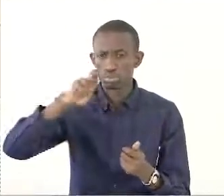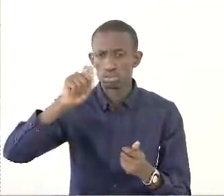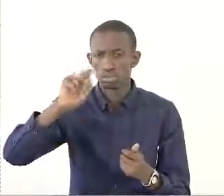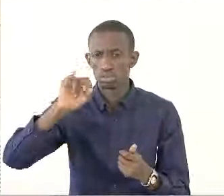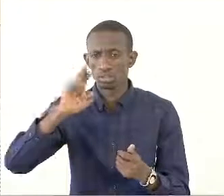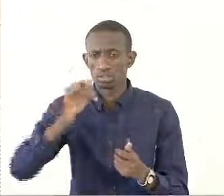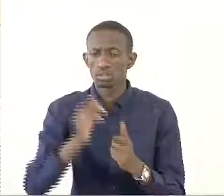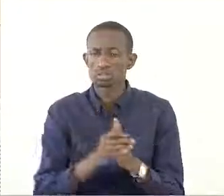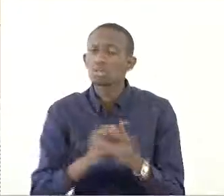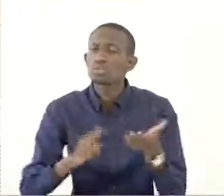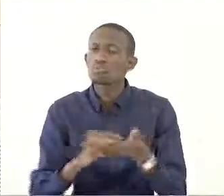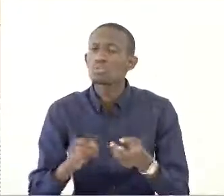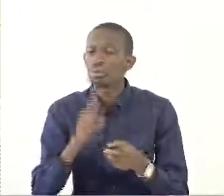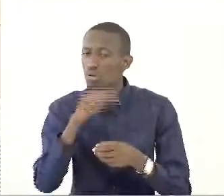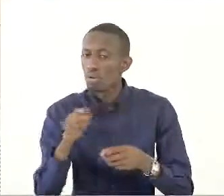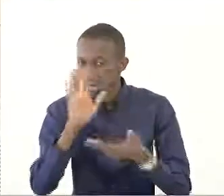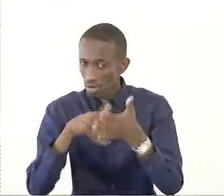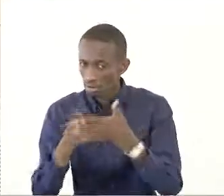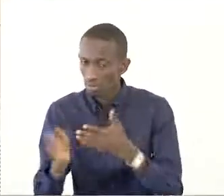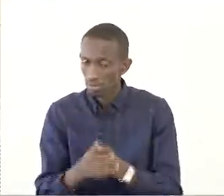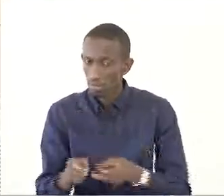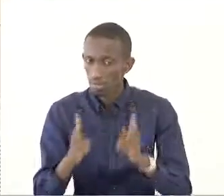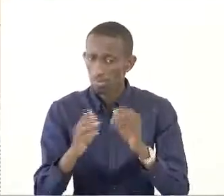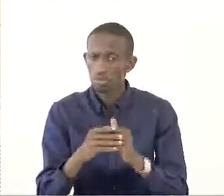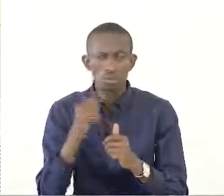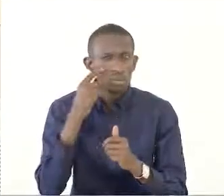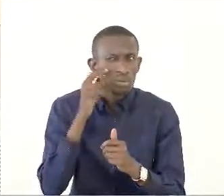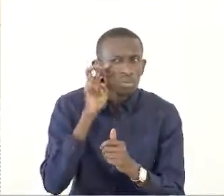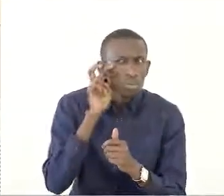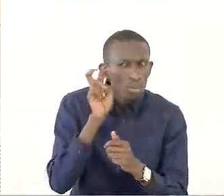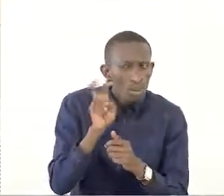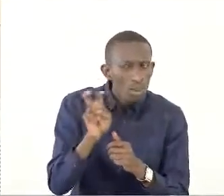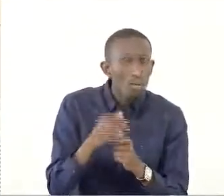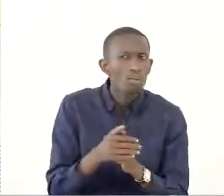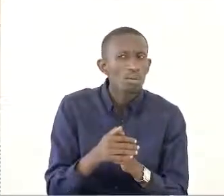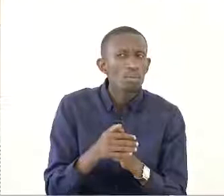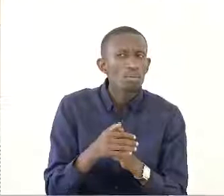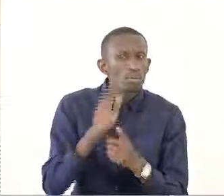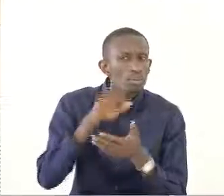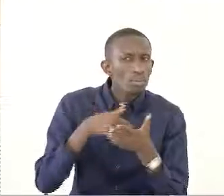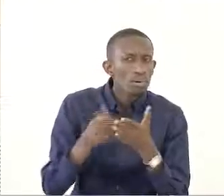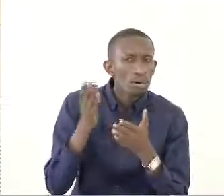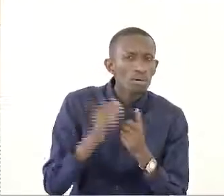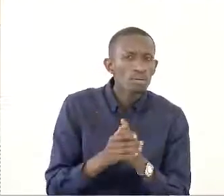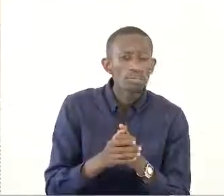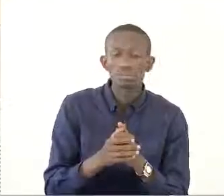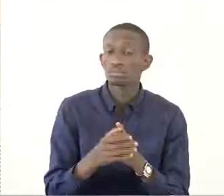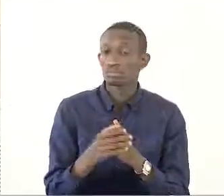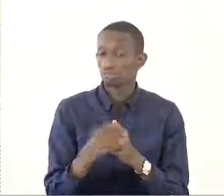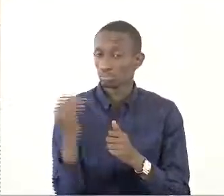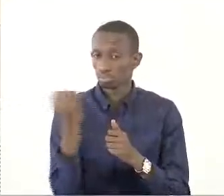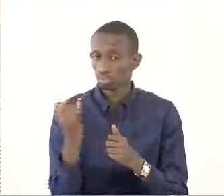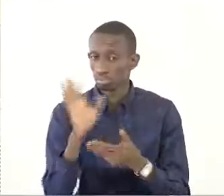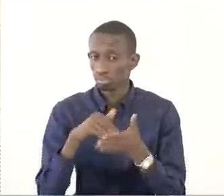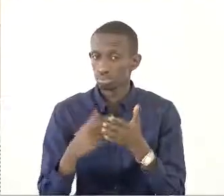you remember, when you check on the graph that we had, our graph was like this. This one